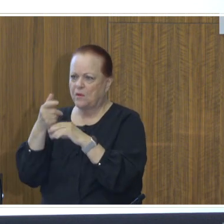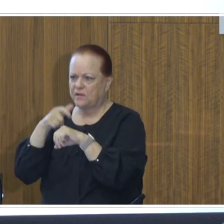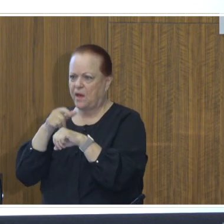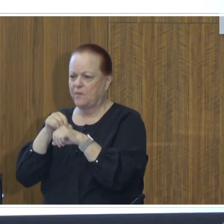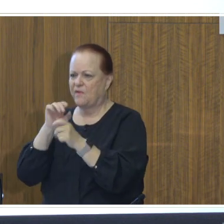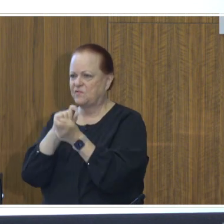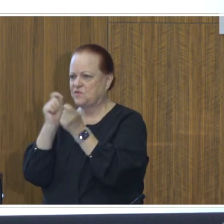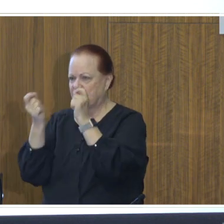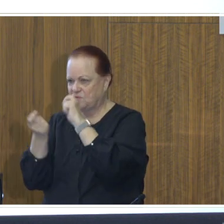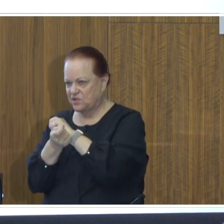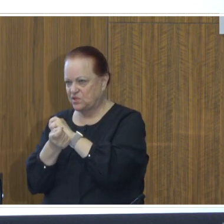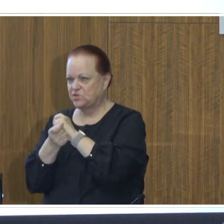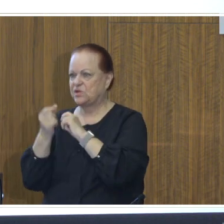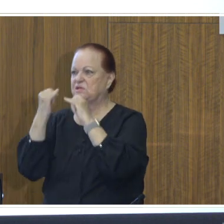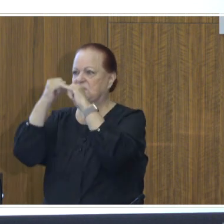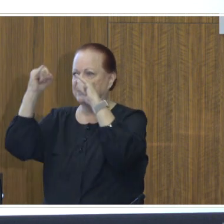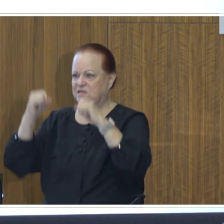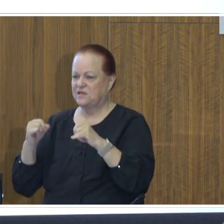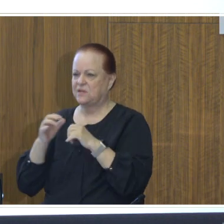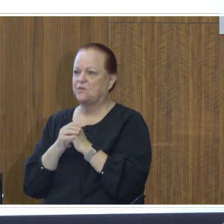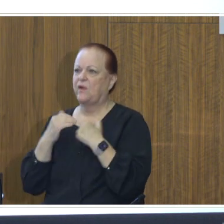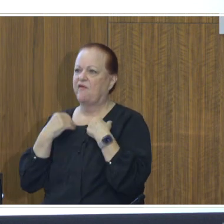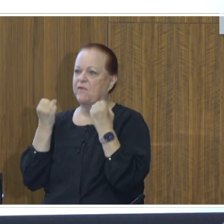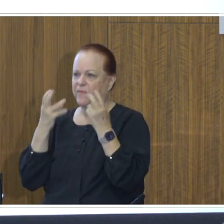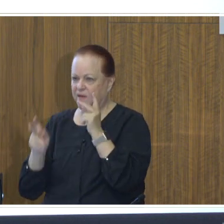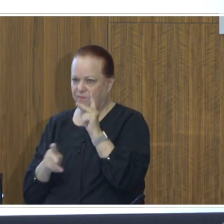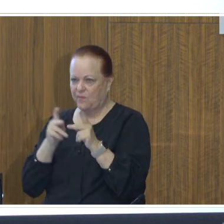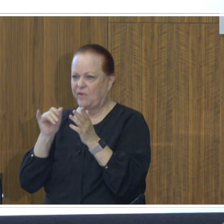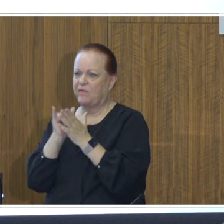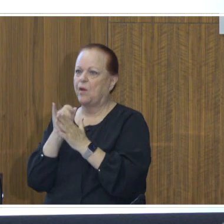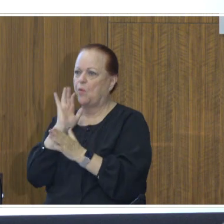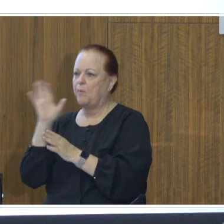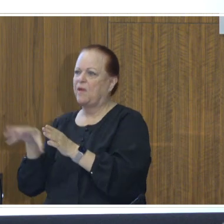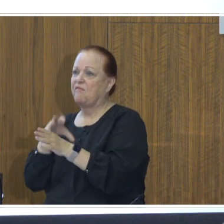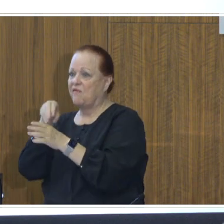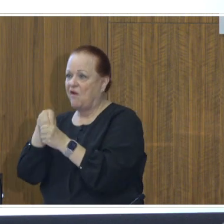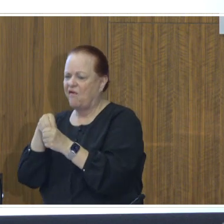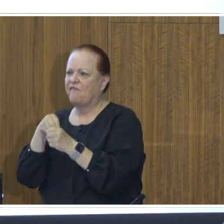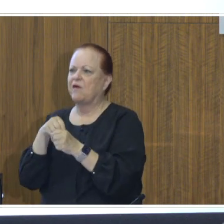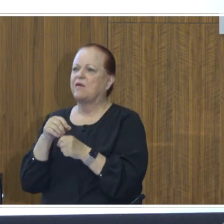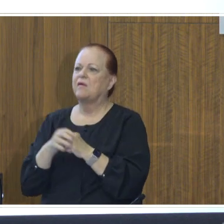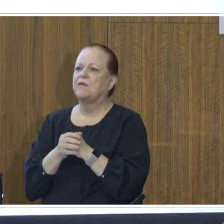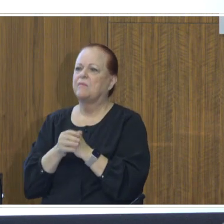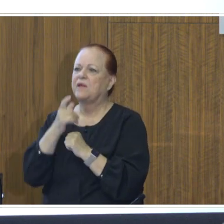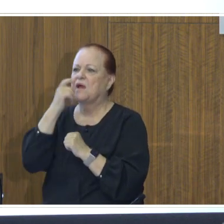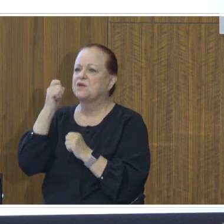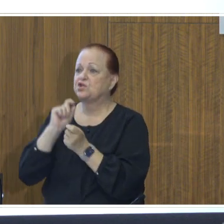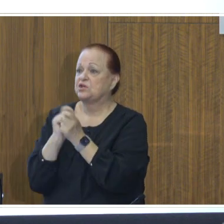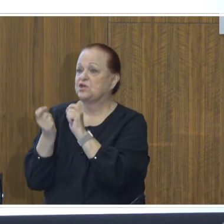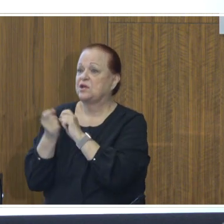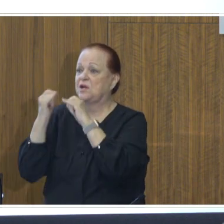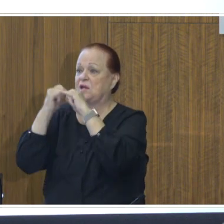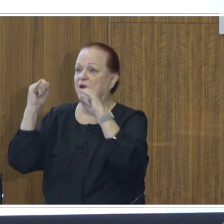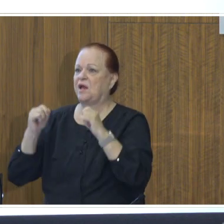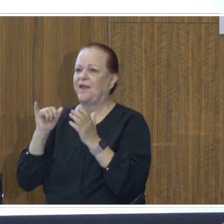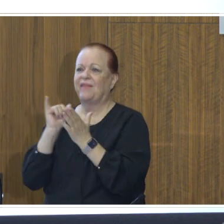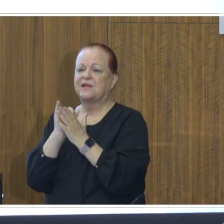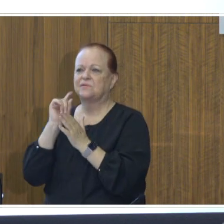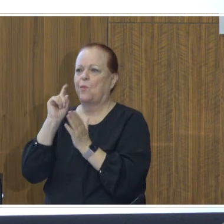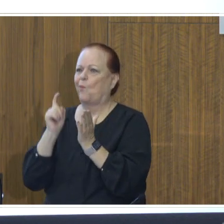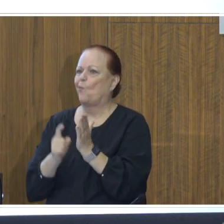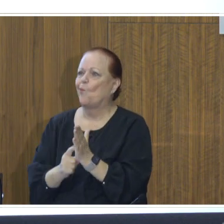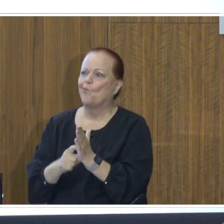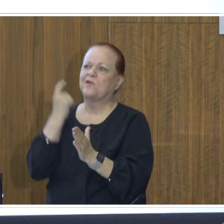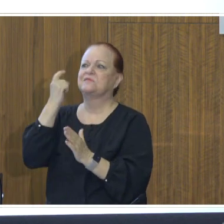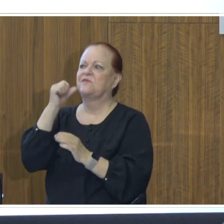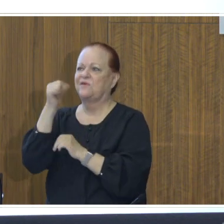now, we don't have many folks that are engaged, likely because redistricting is something that comes around once in a